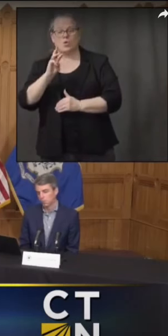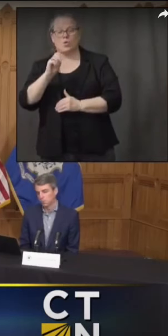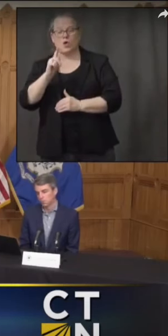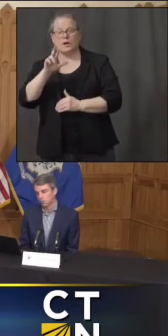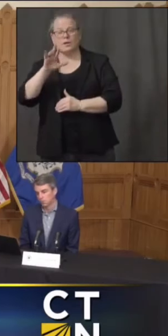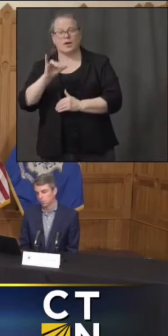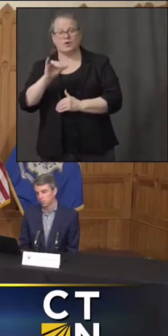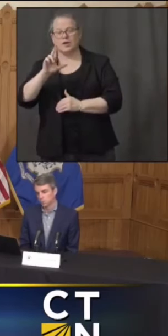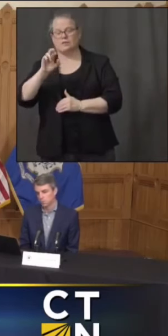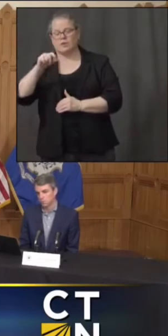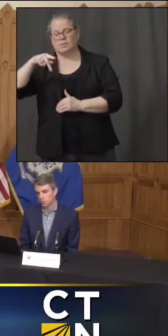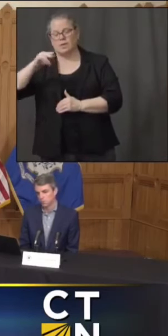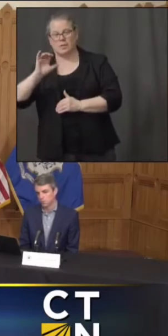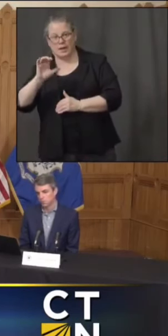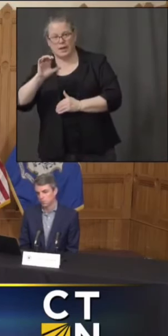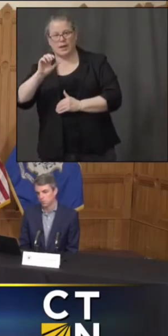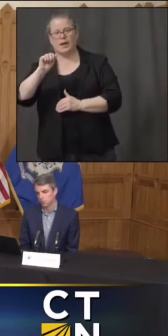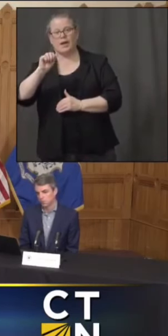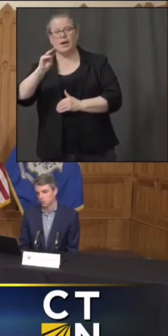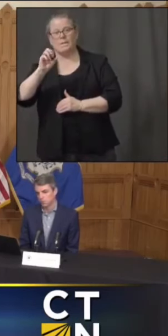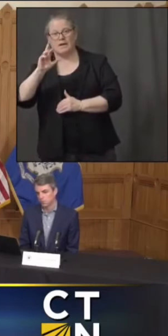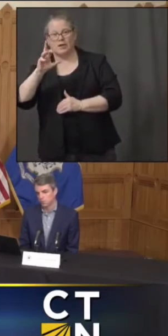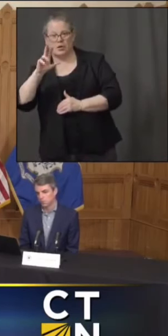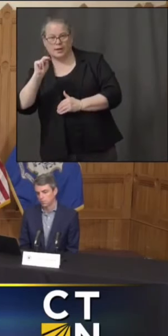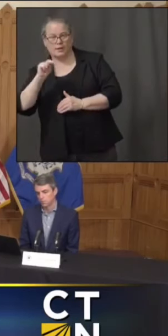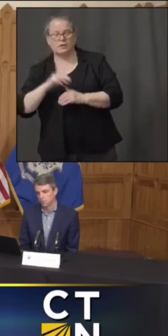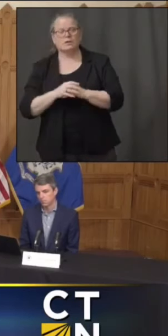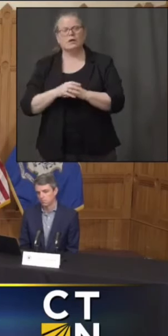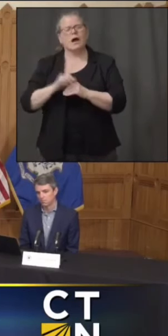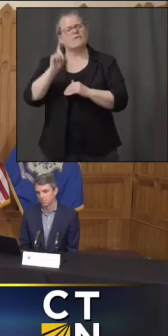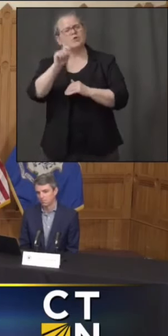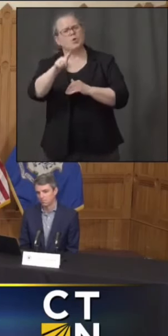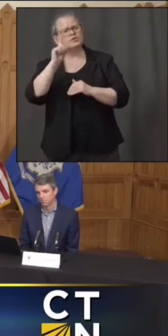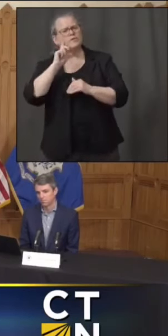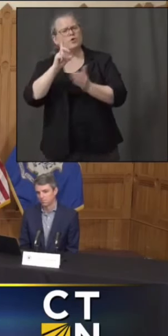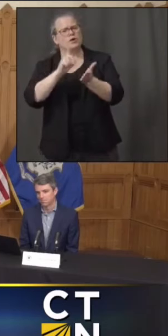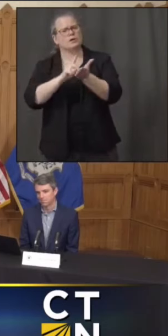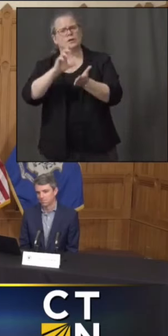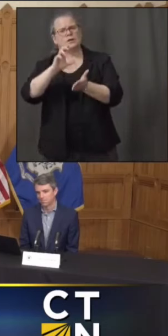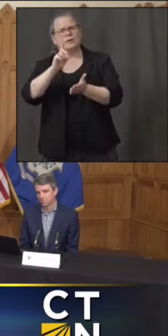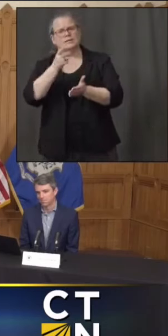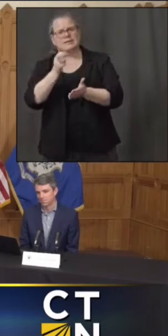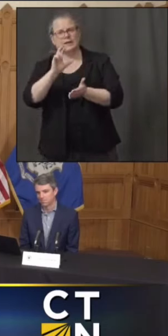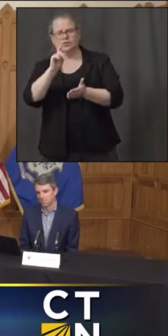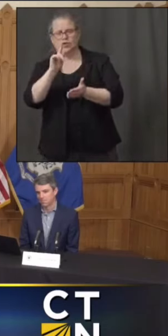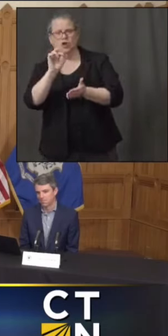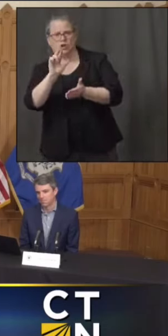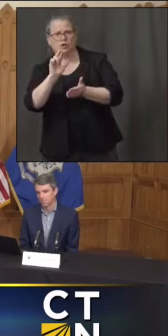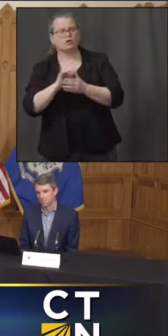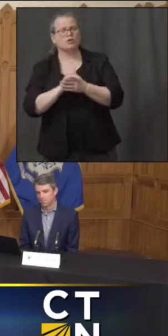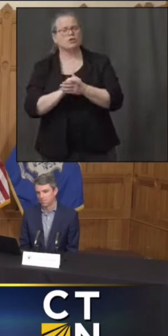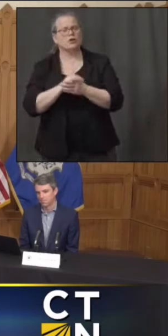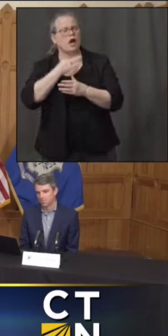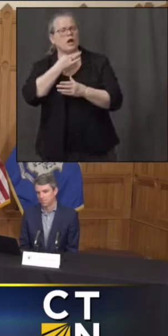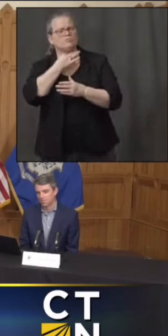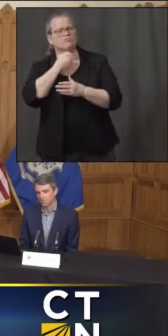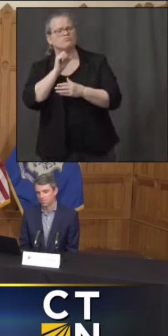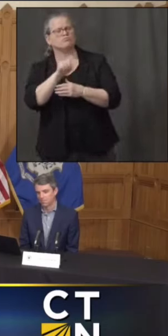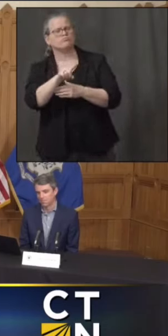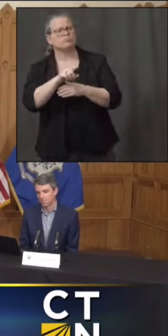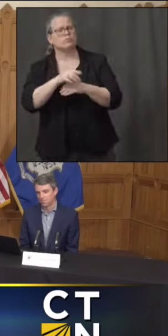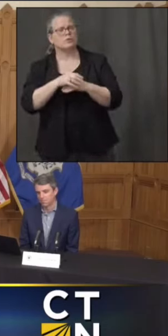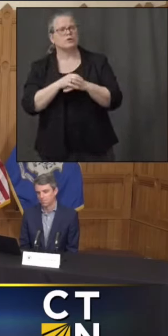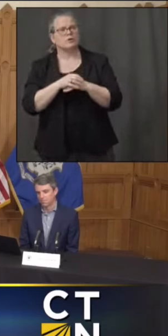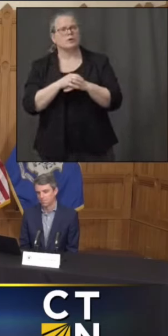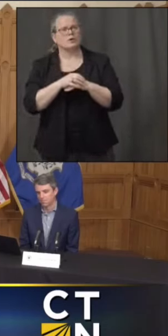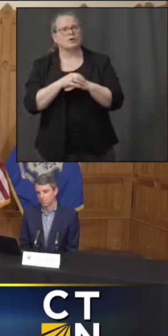Yes, I have another question for Dr. Carter. Perhaps you could give us your thoughts on the statistics